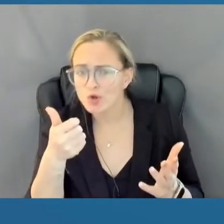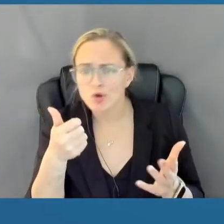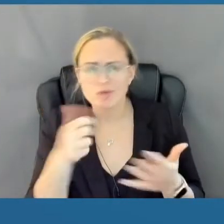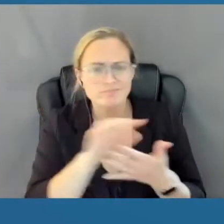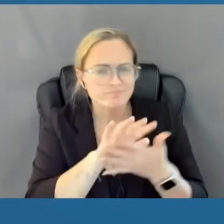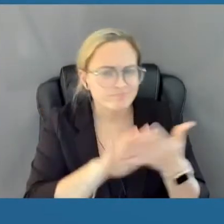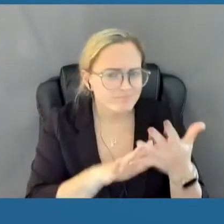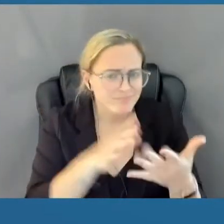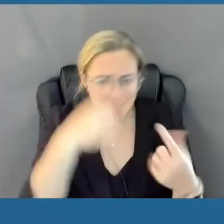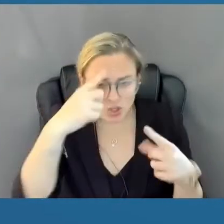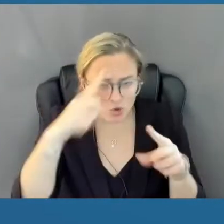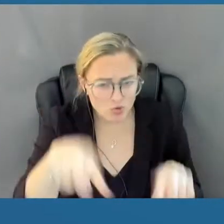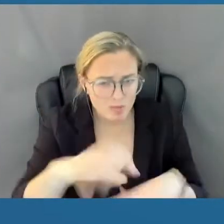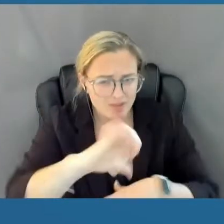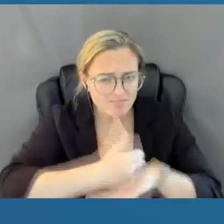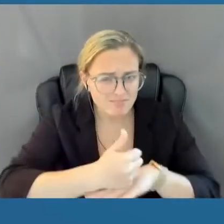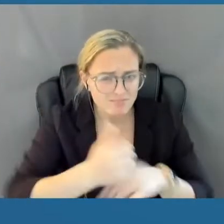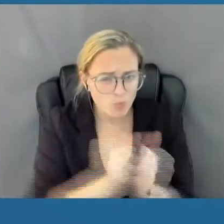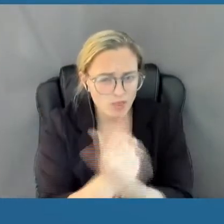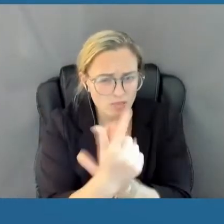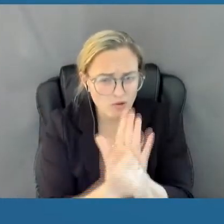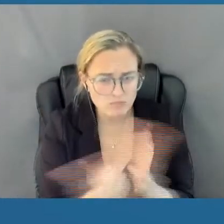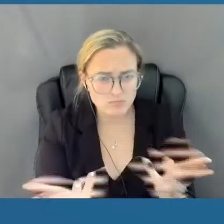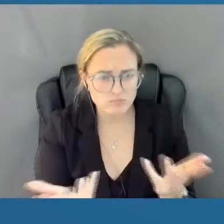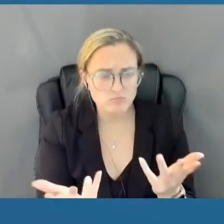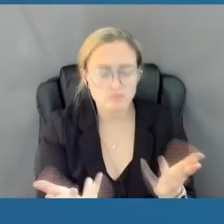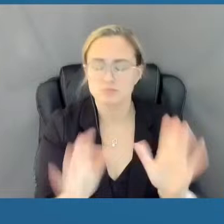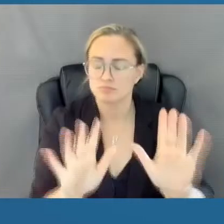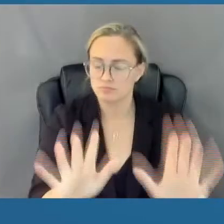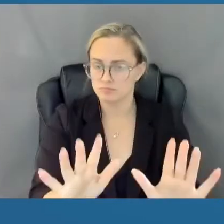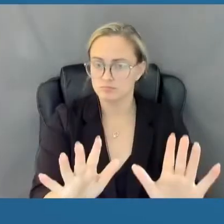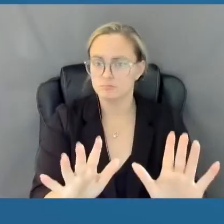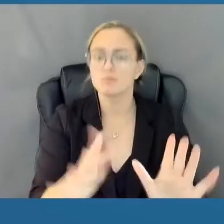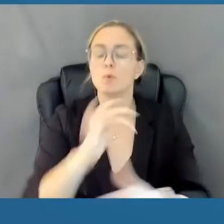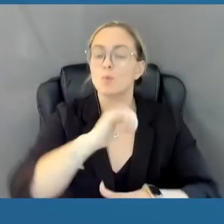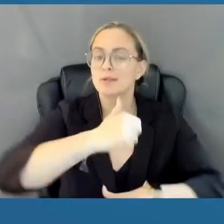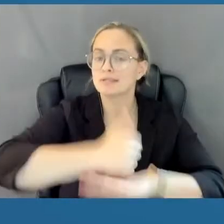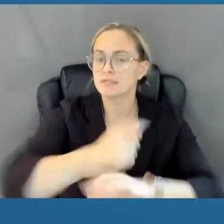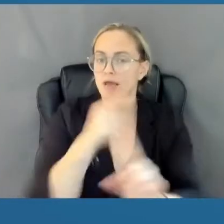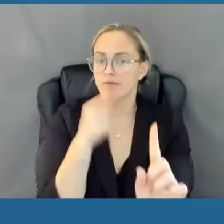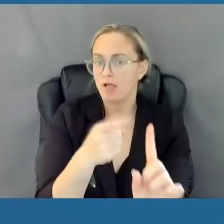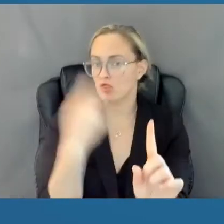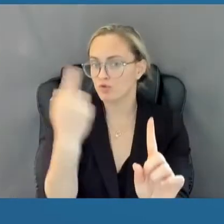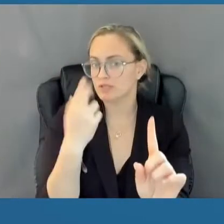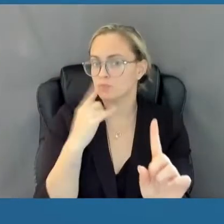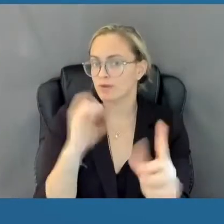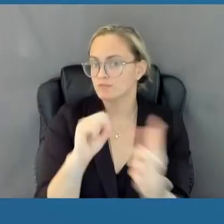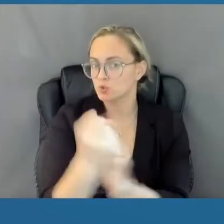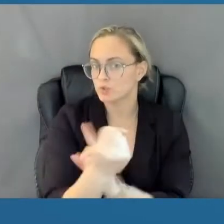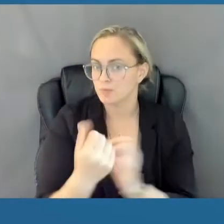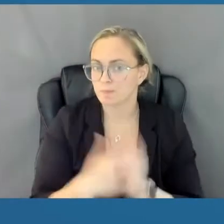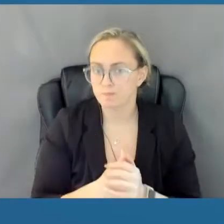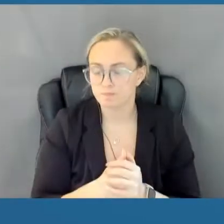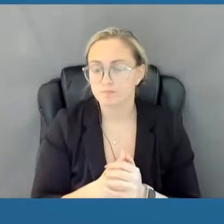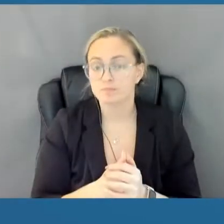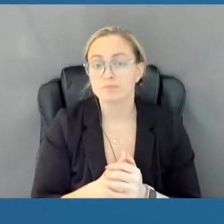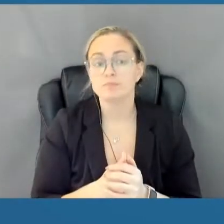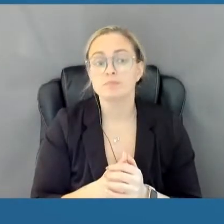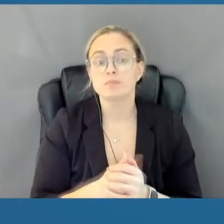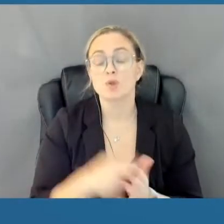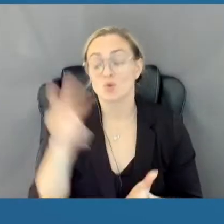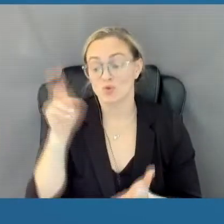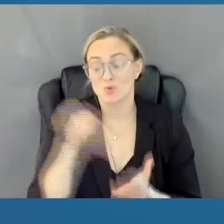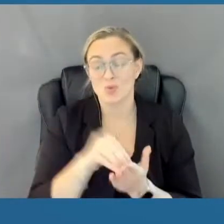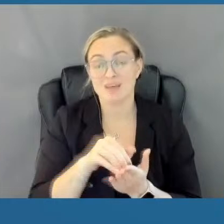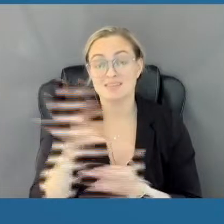the agreement that you've struck with the legislature? I first want to set the framework for why we're in this situation. 2,000 corrections